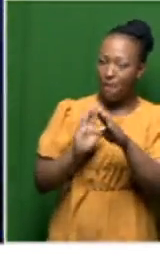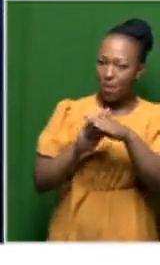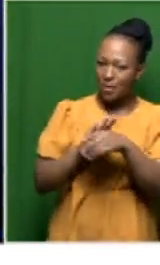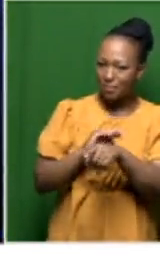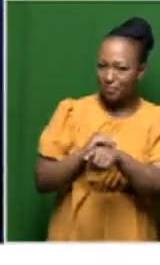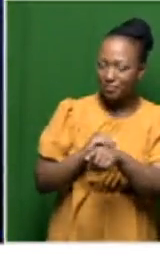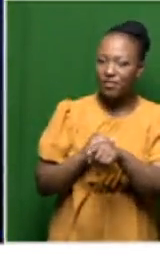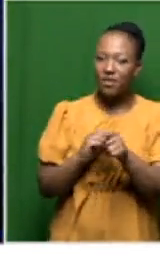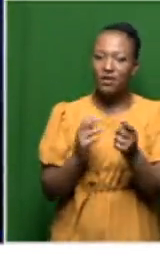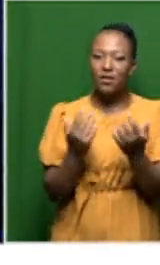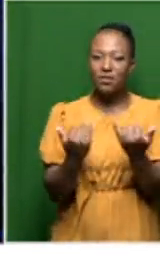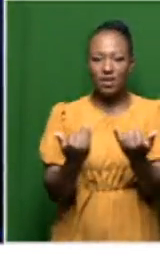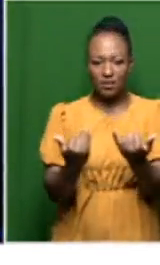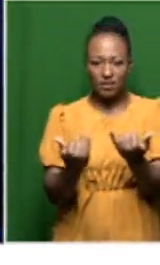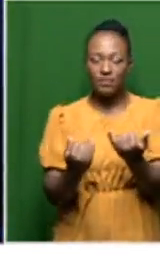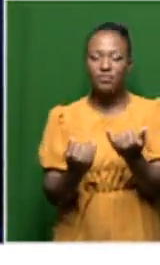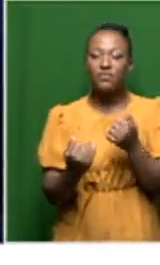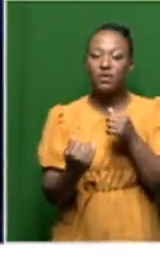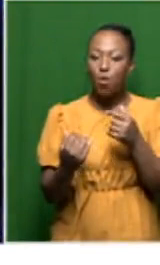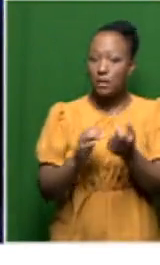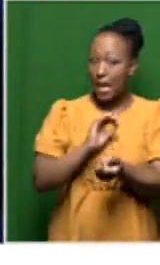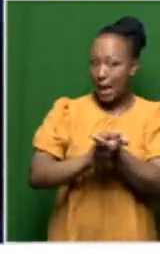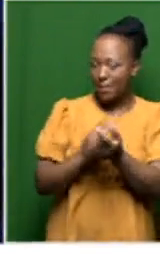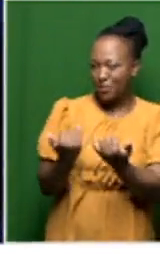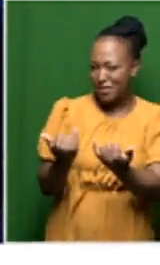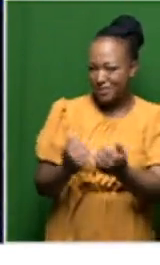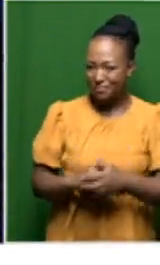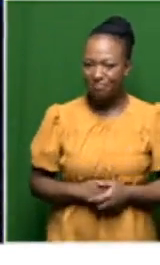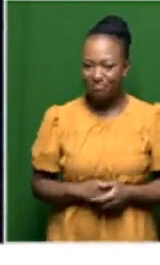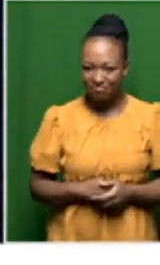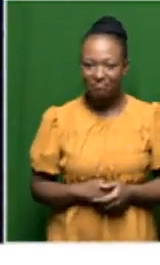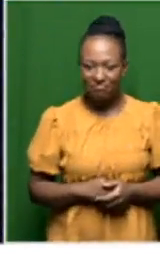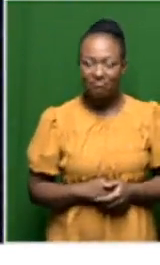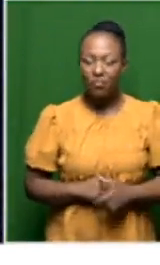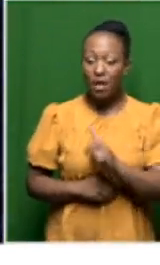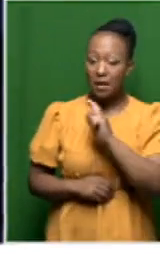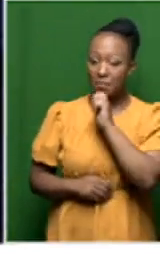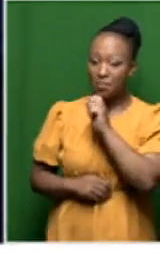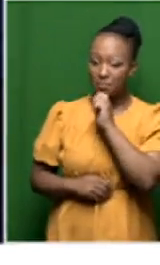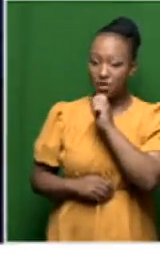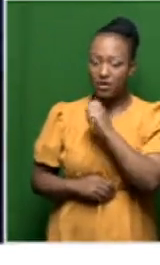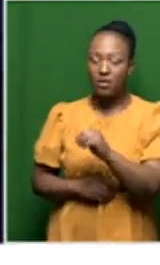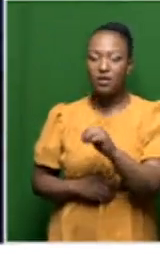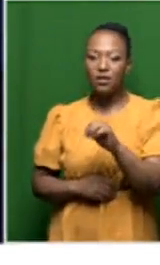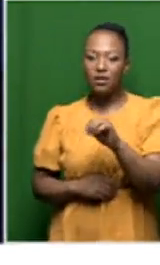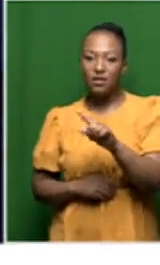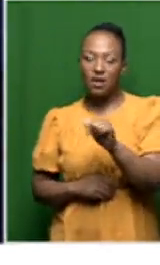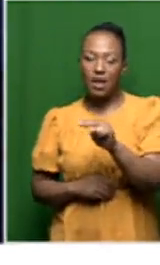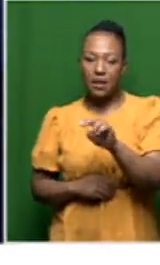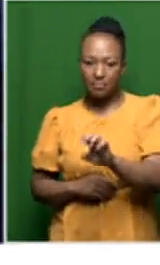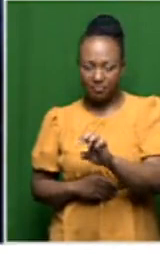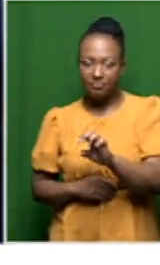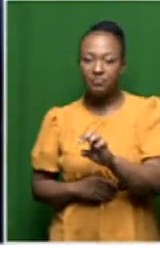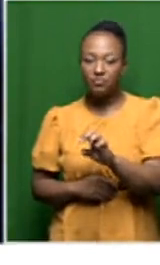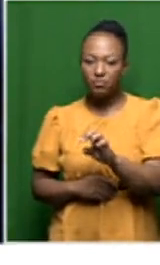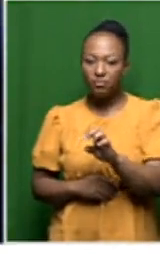program, and I suppose you must be quite relieved that this is finally happening. Yes, good morning, Leanne. We are quite relieved that at long last